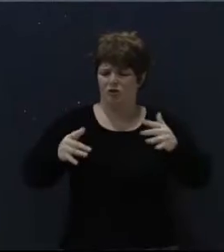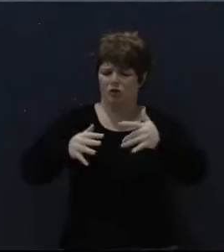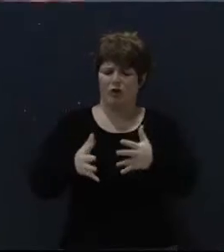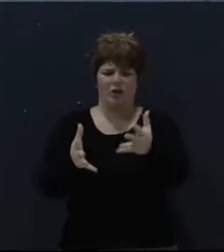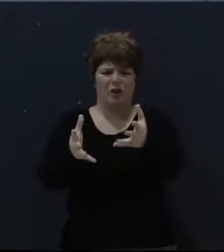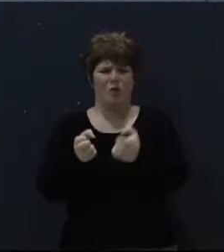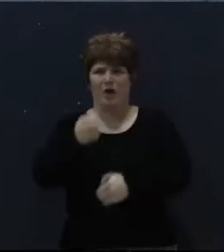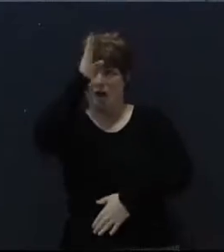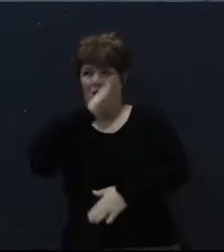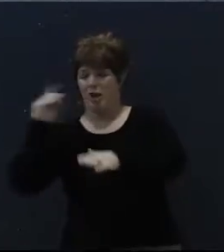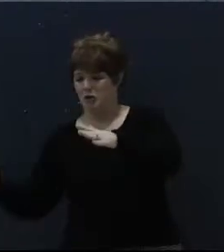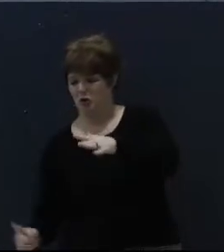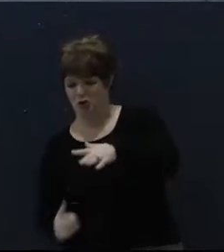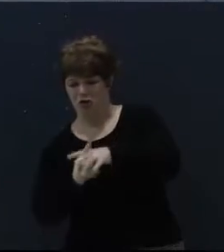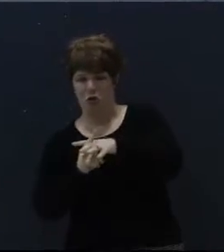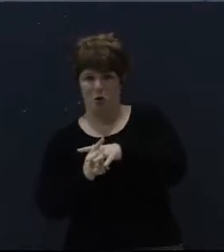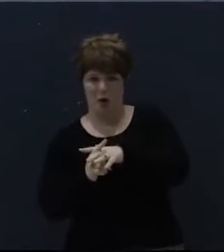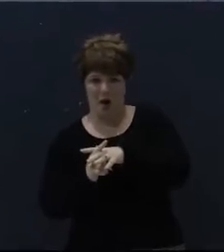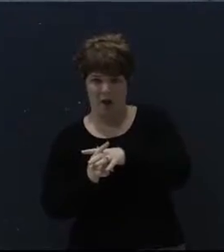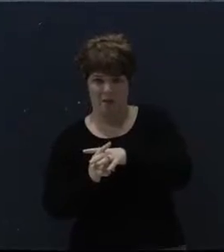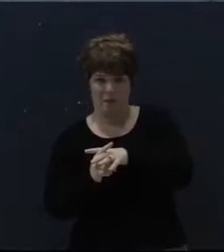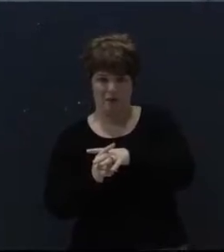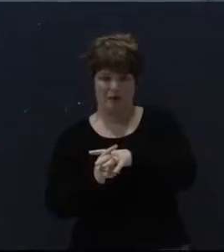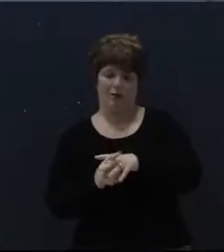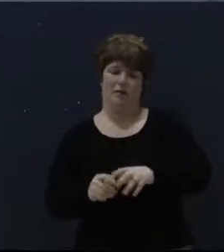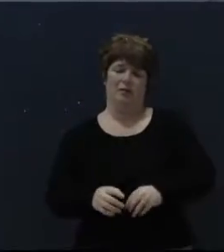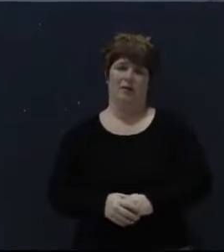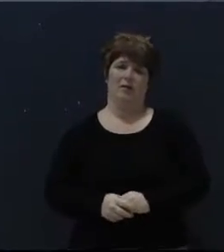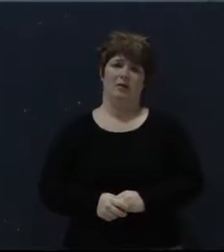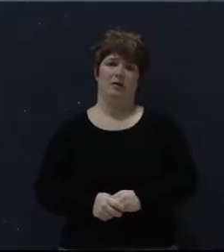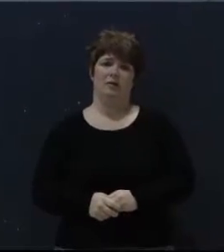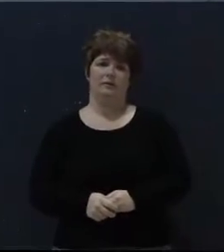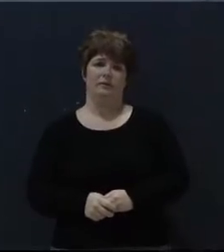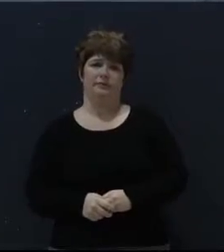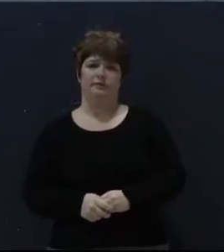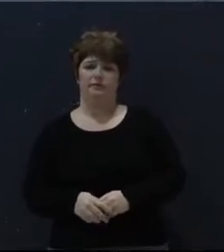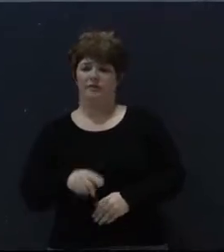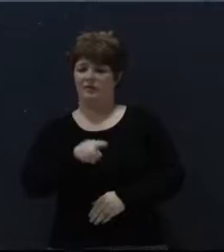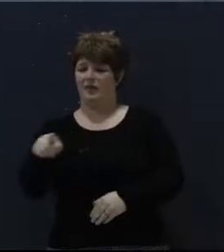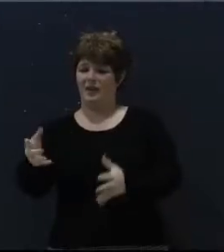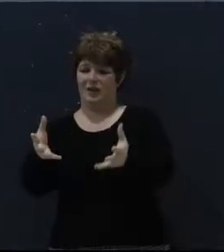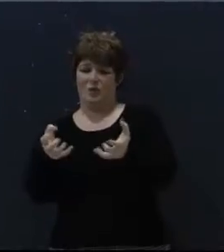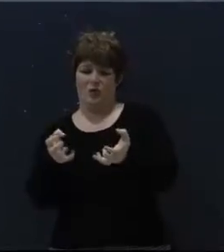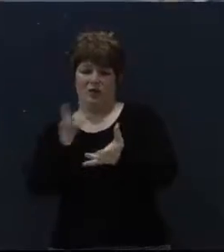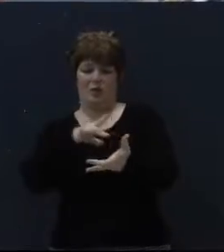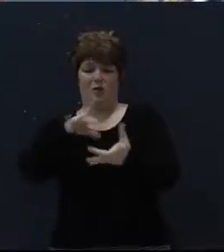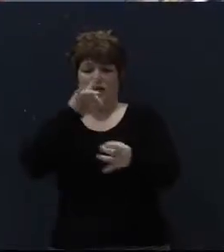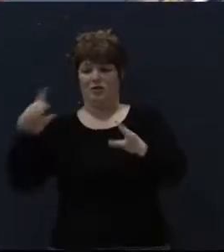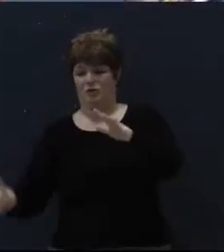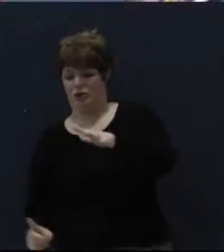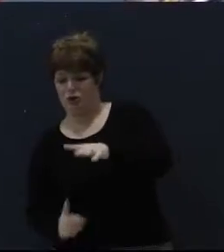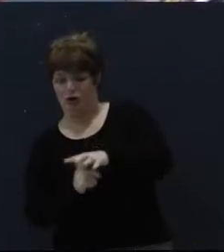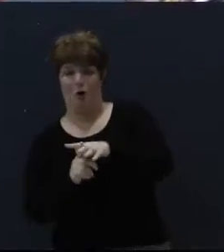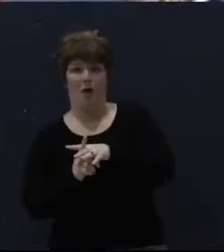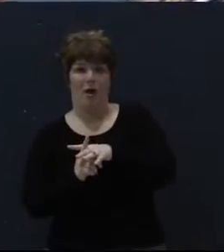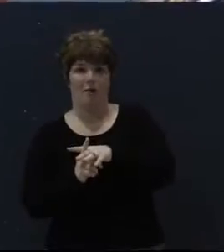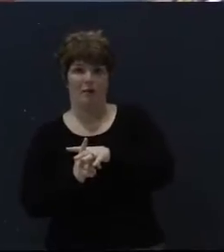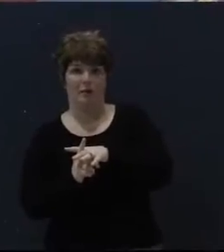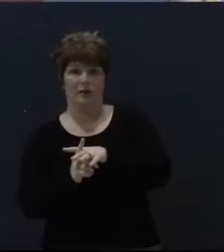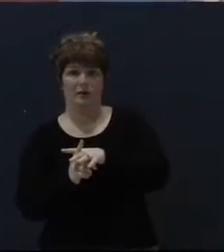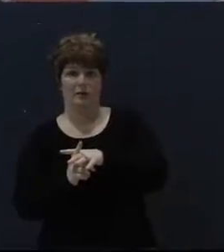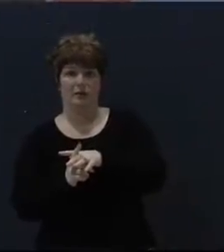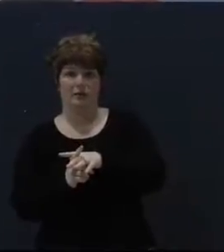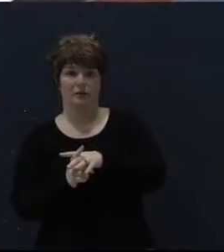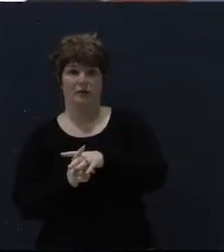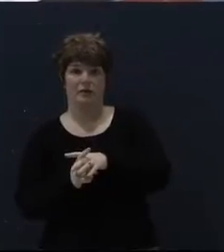get God. You know, they go through phases to get the Holy Ghost in them. I want you to know something. I got a